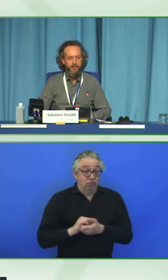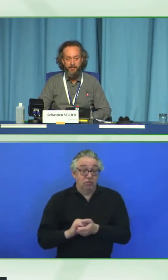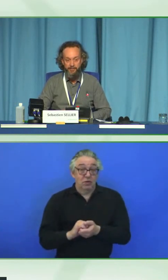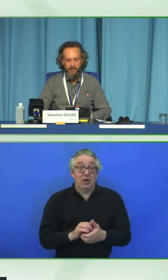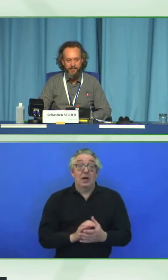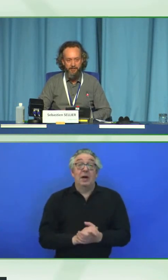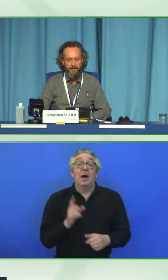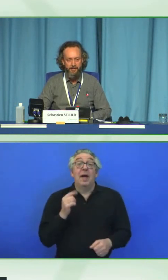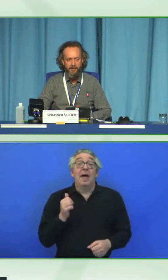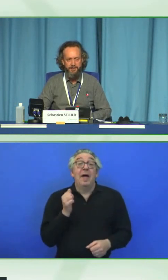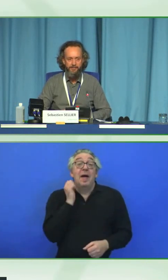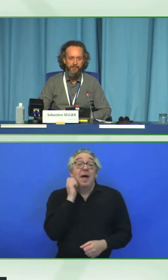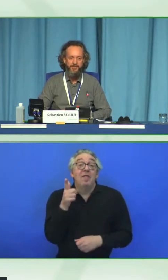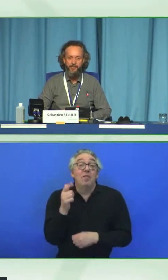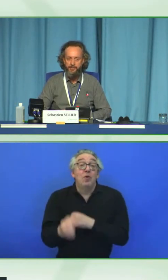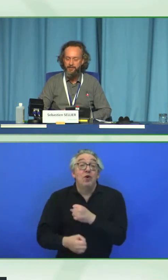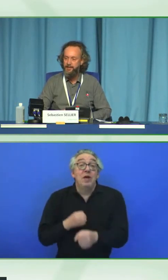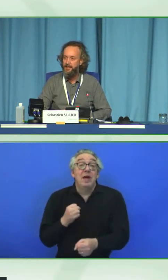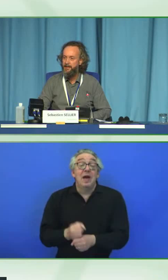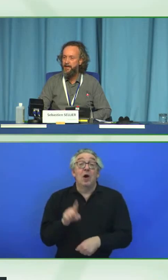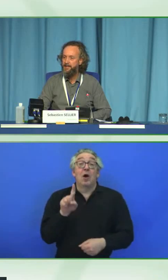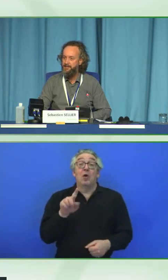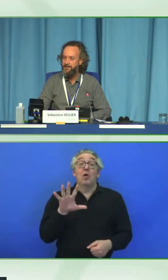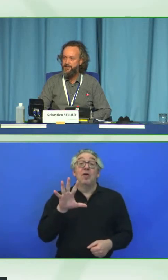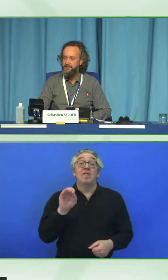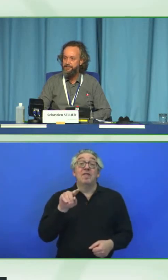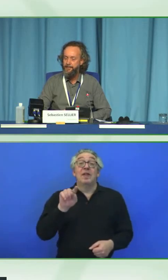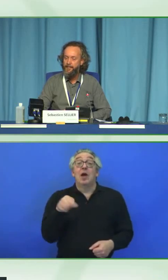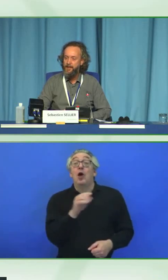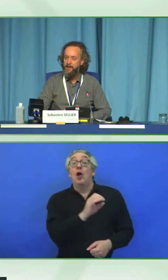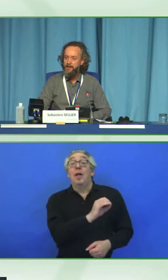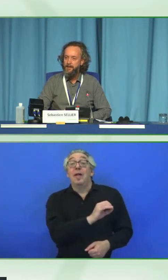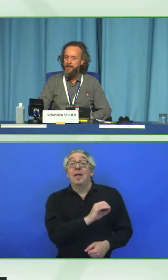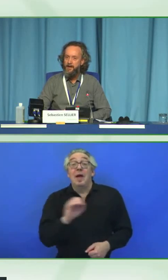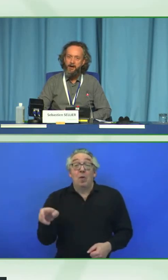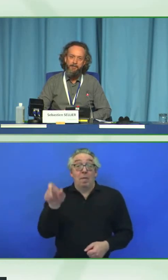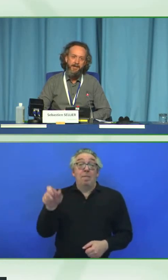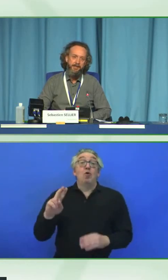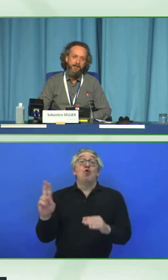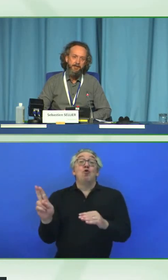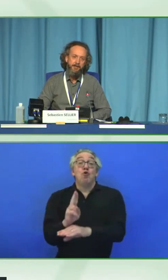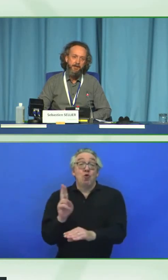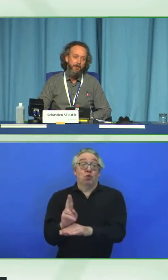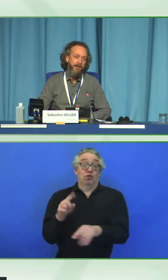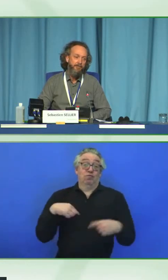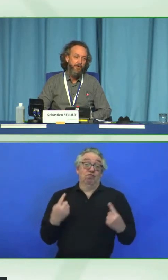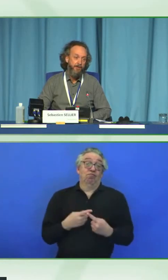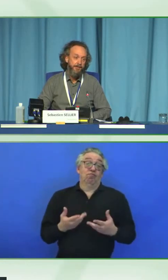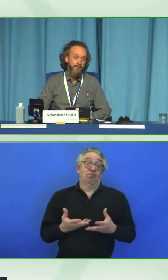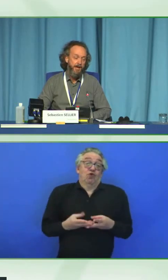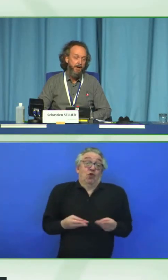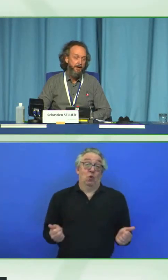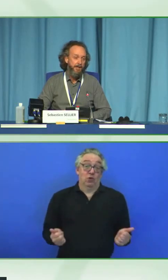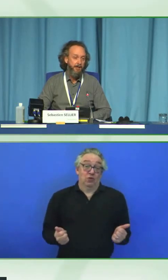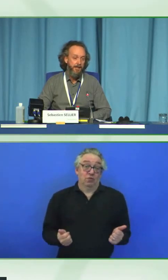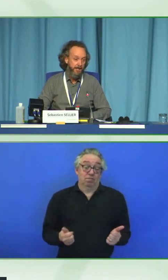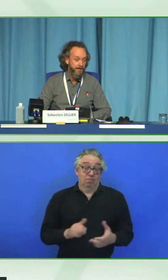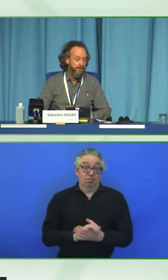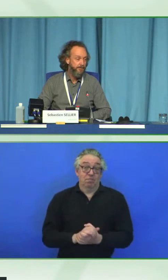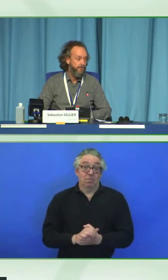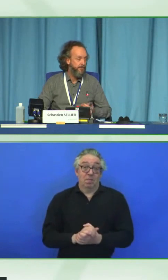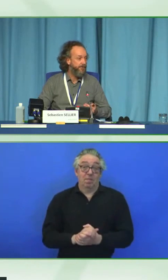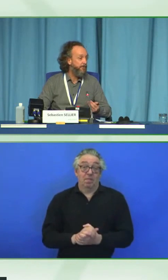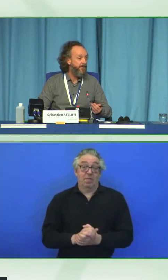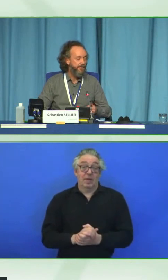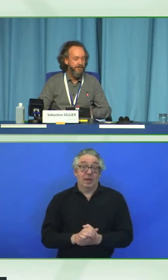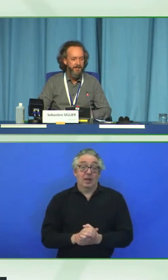150,000 users of our different solutions and activities. Our main brand are